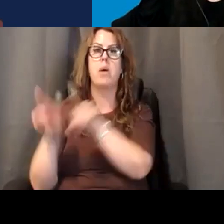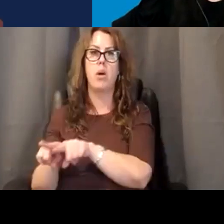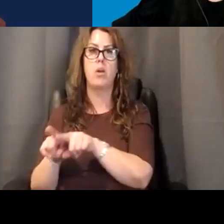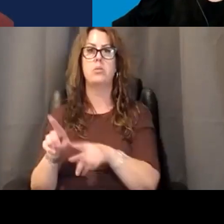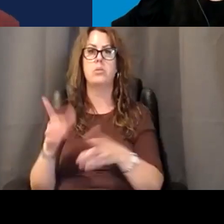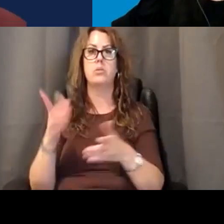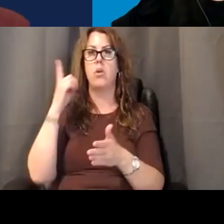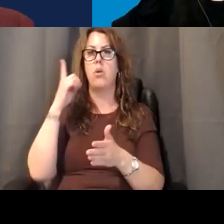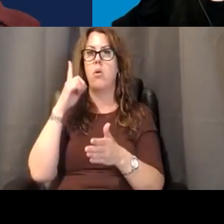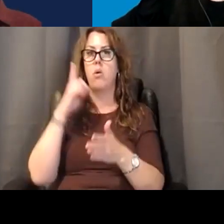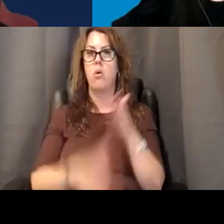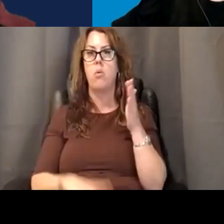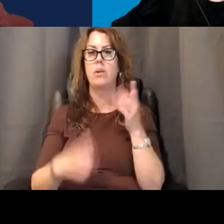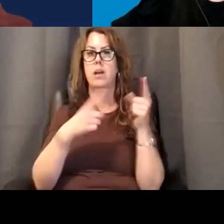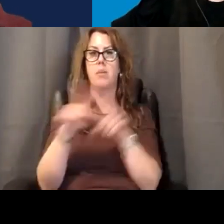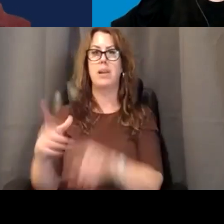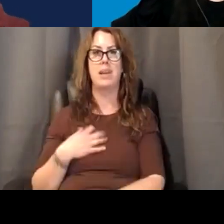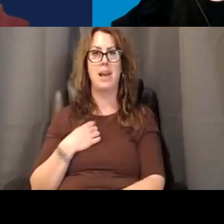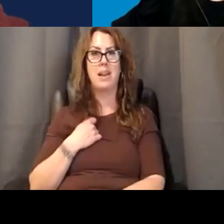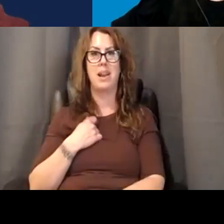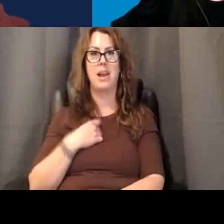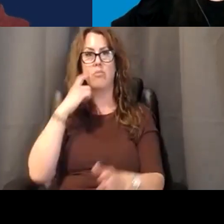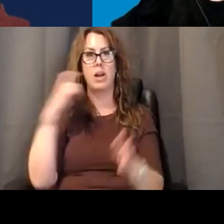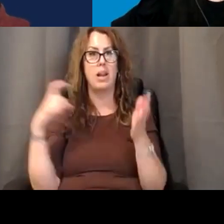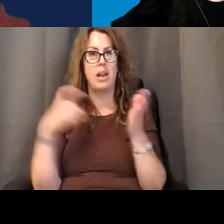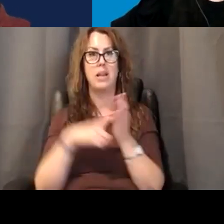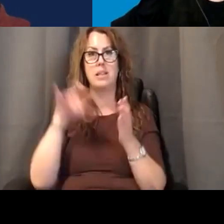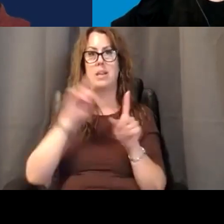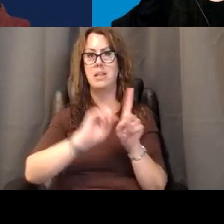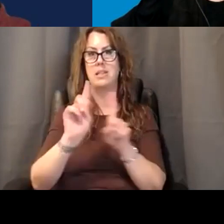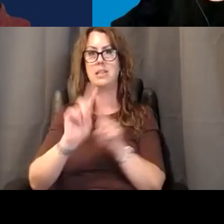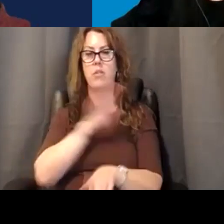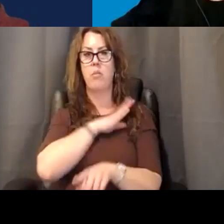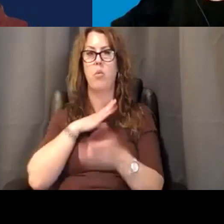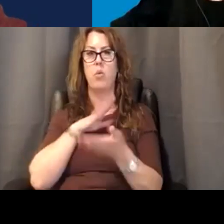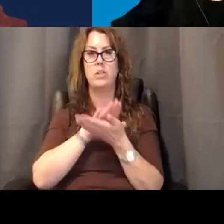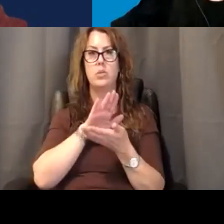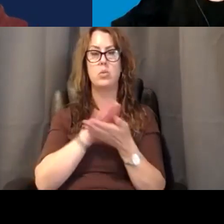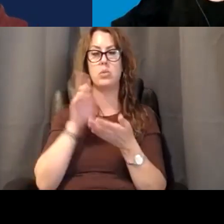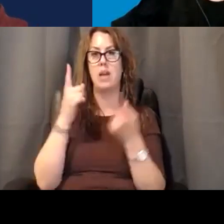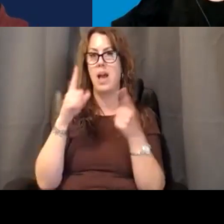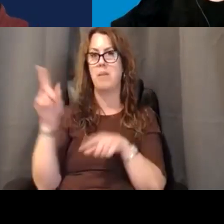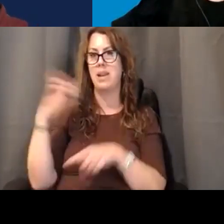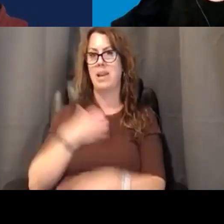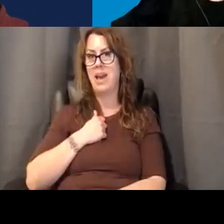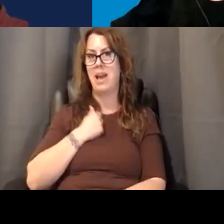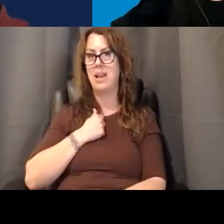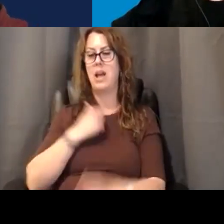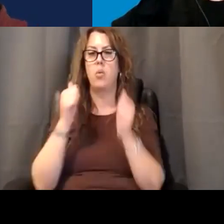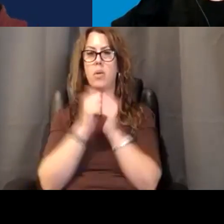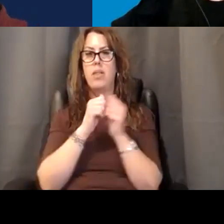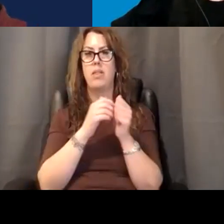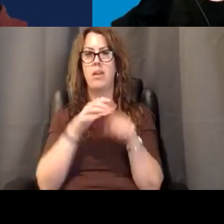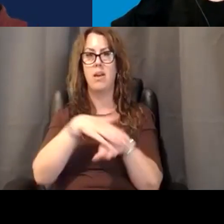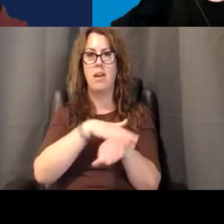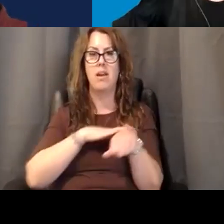what's happened to Indigenous populations and tribes across Canada, which is the exact same thing that happened here. And we're going to have to enter